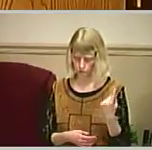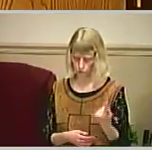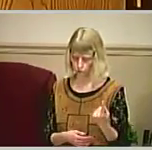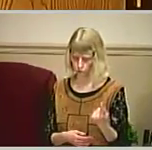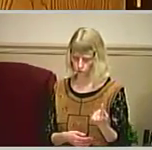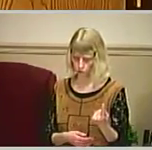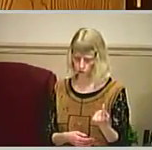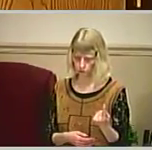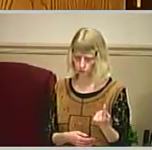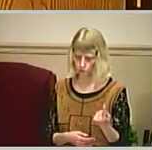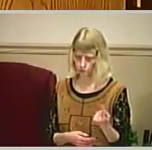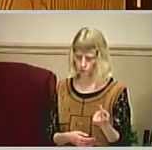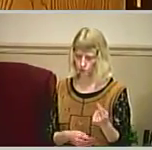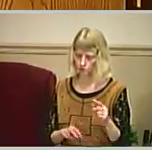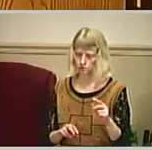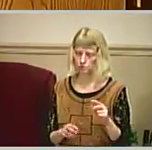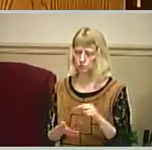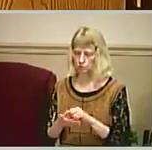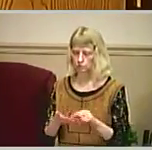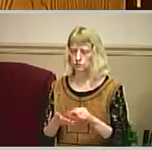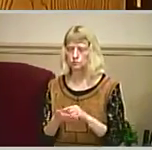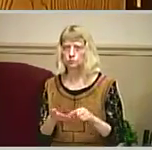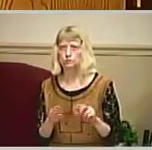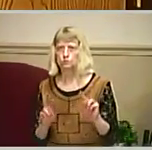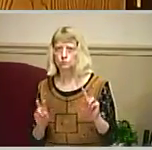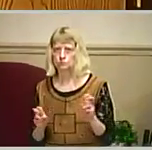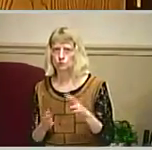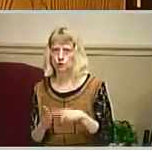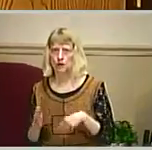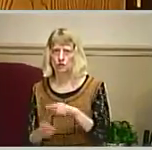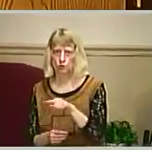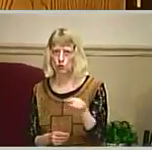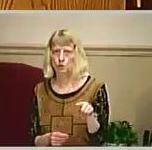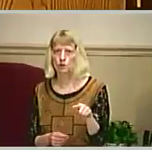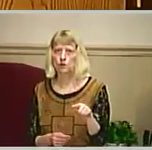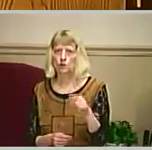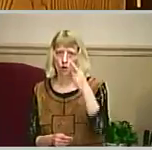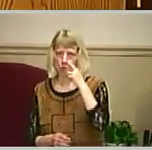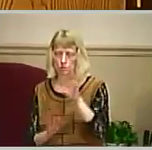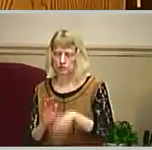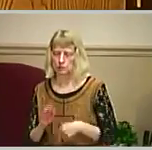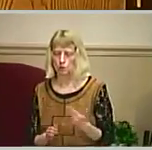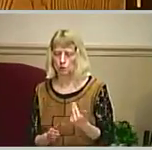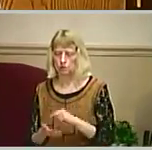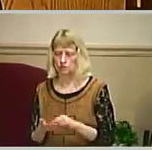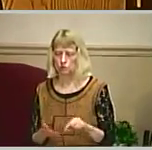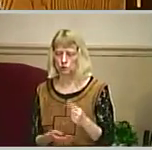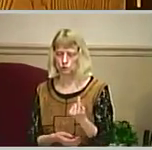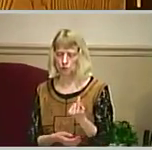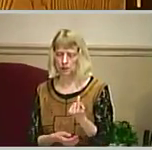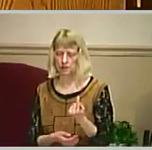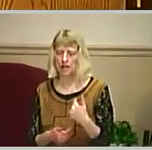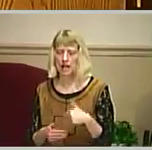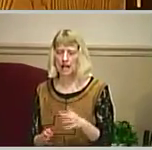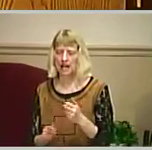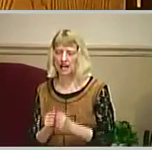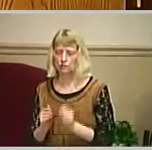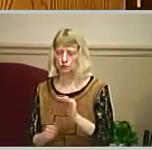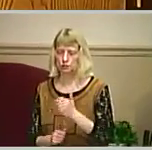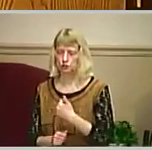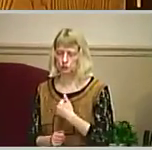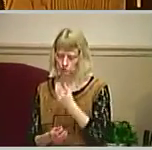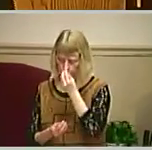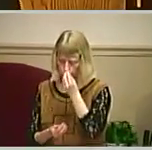1, the Word of God clearly says this, which I read to you. Romans chapter 13 and verse 1, let every soul